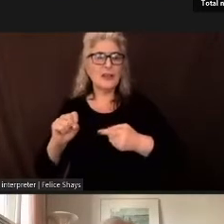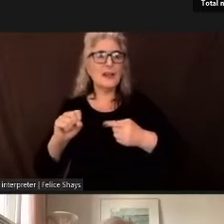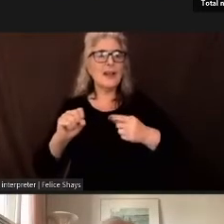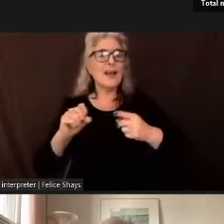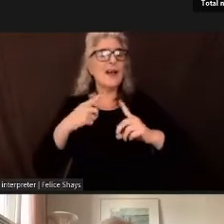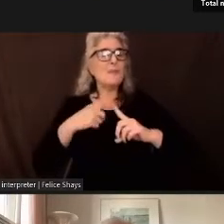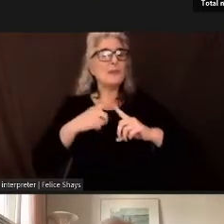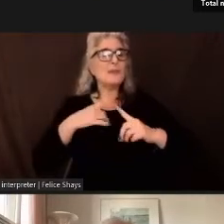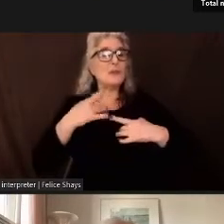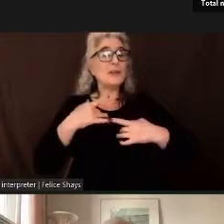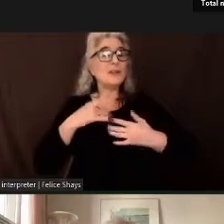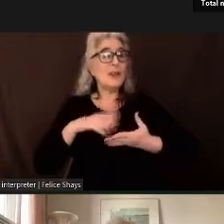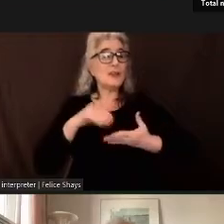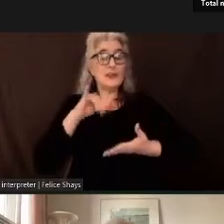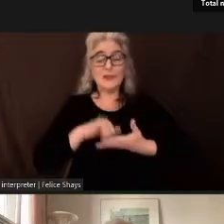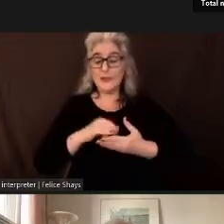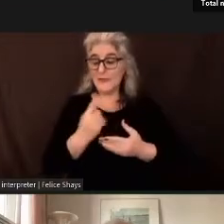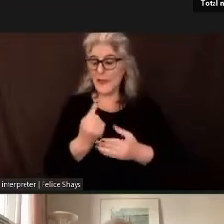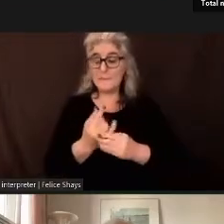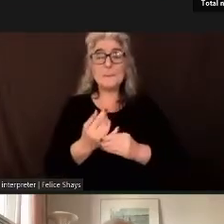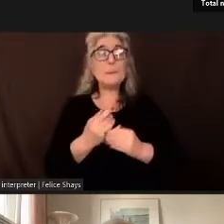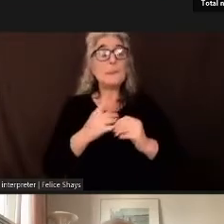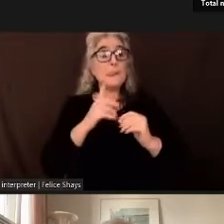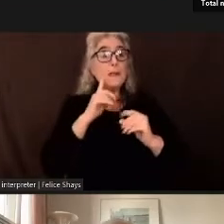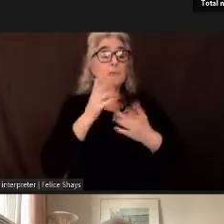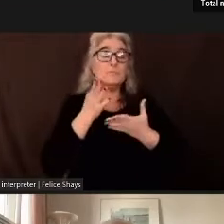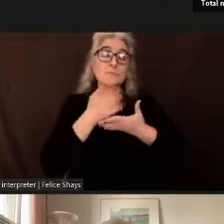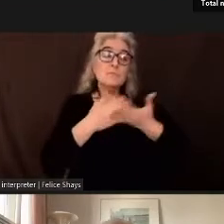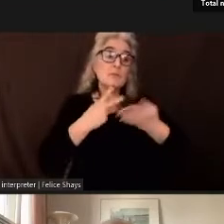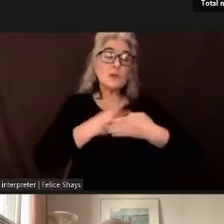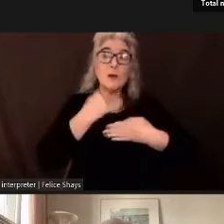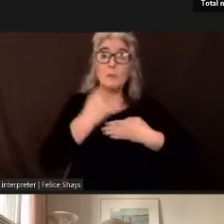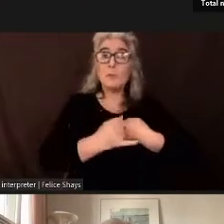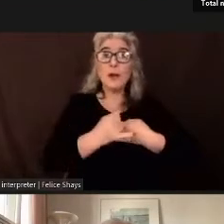example, in some projects,